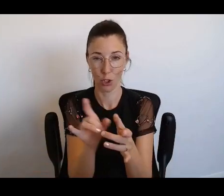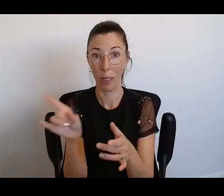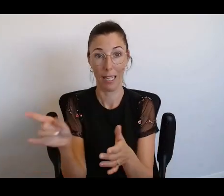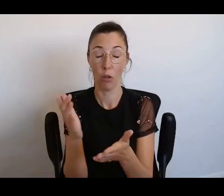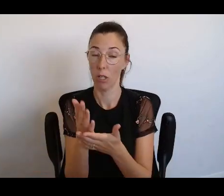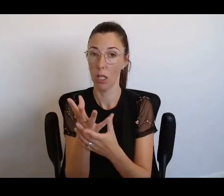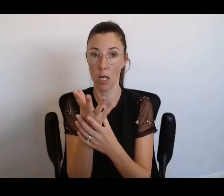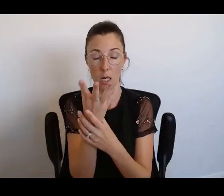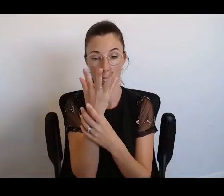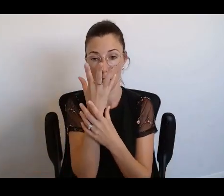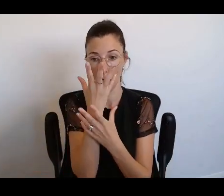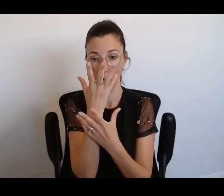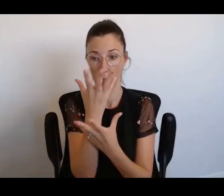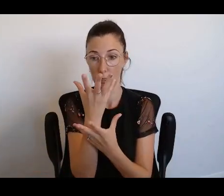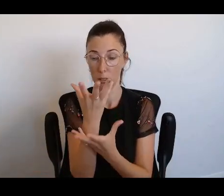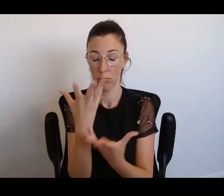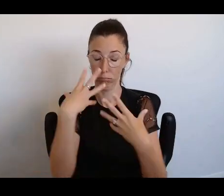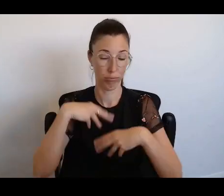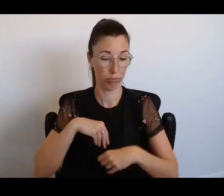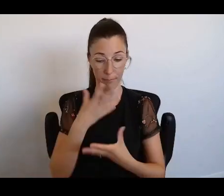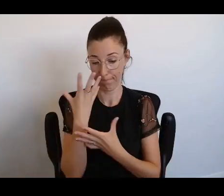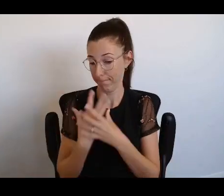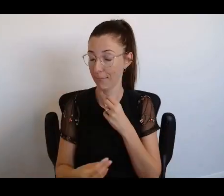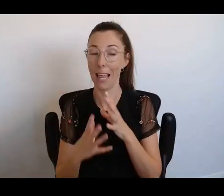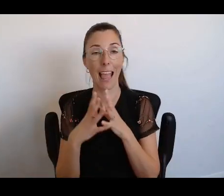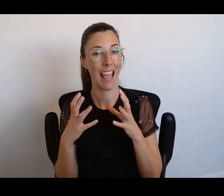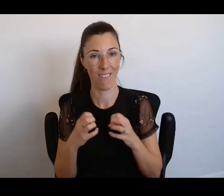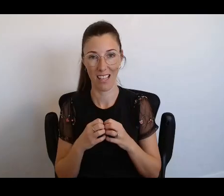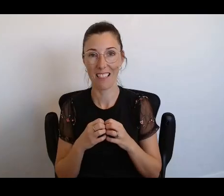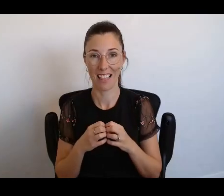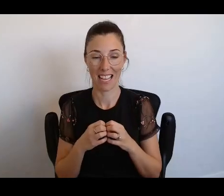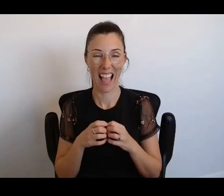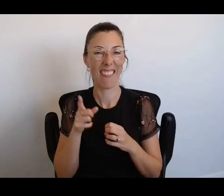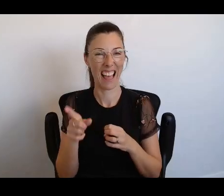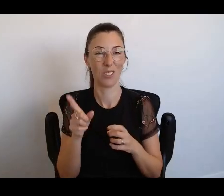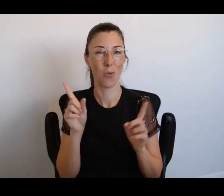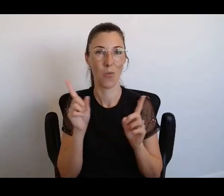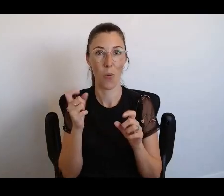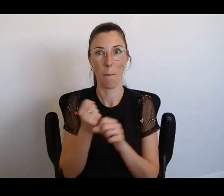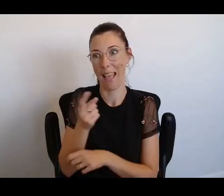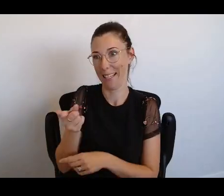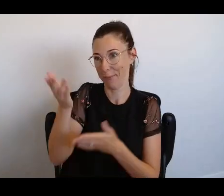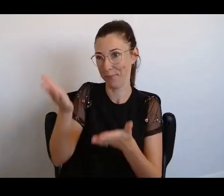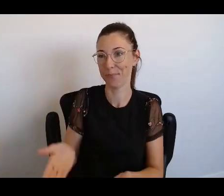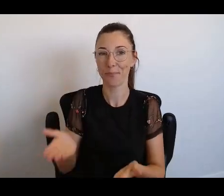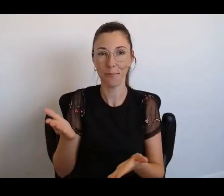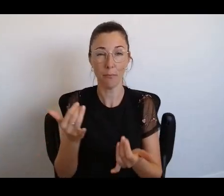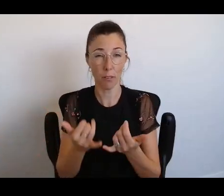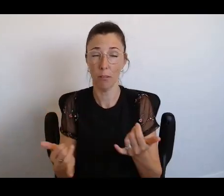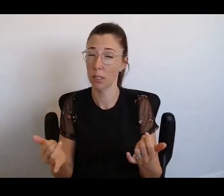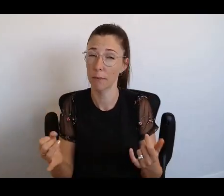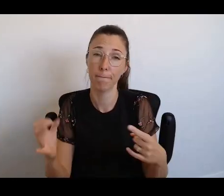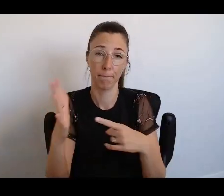we all believe in, and that's what makes Tony Albert such a potent person to have as part